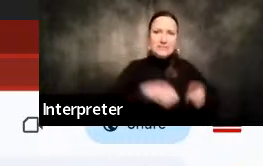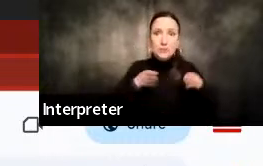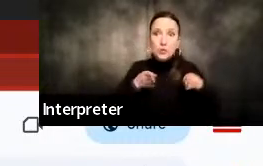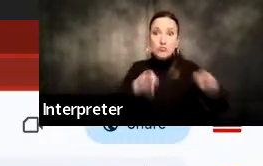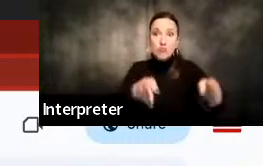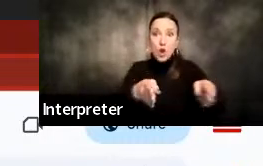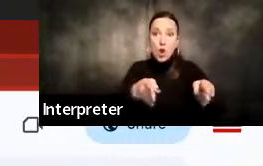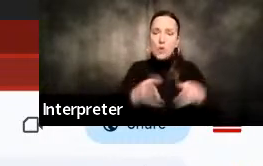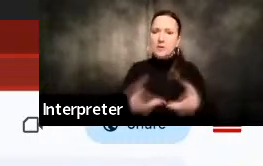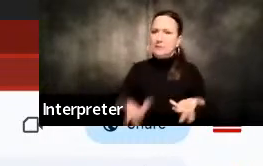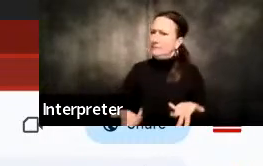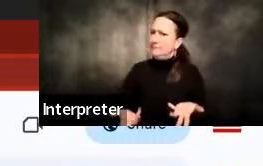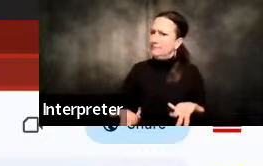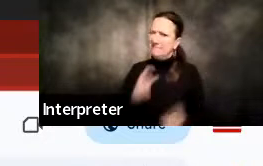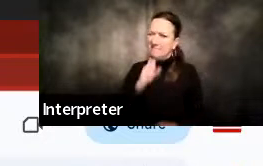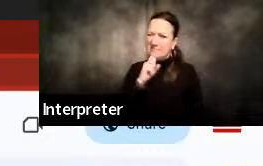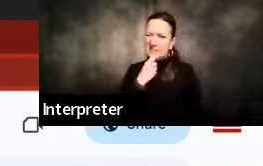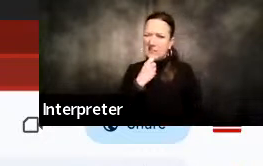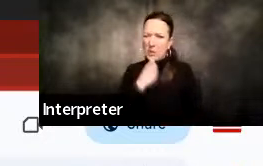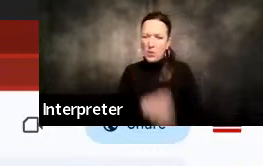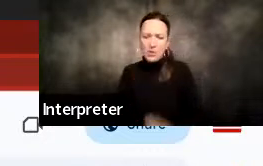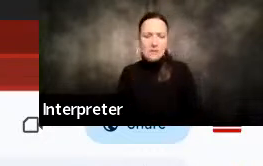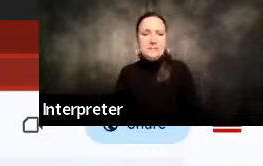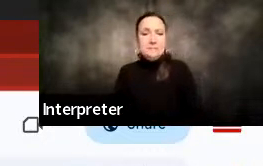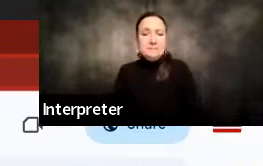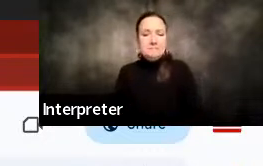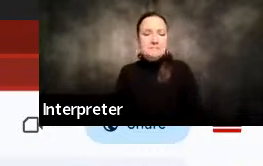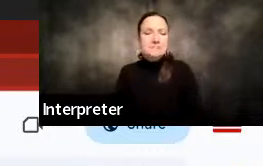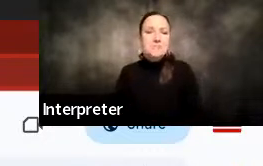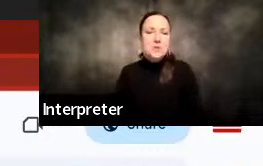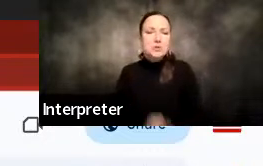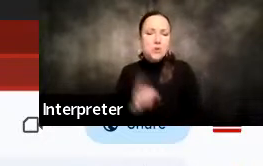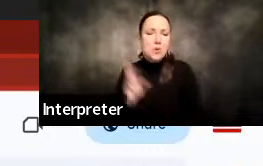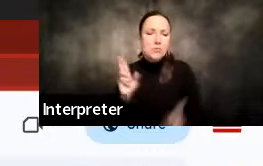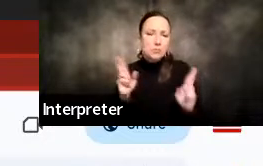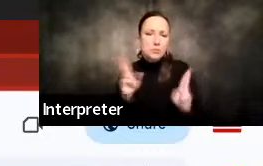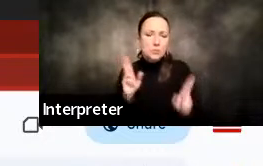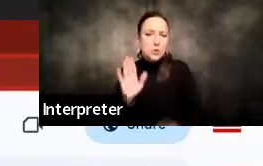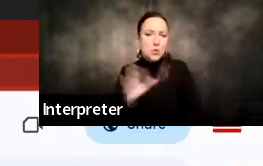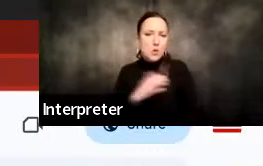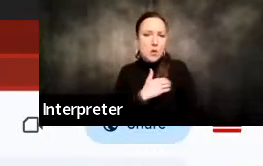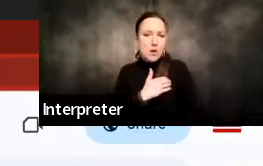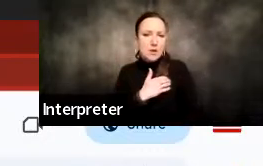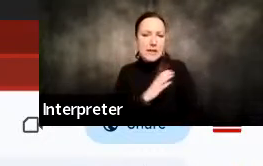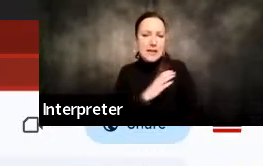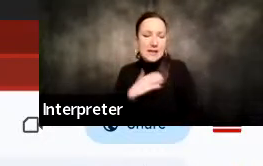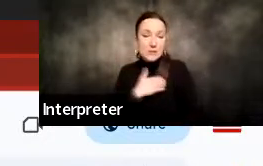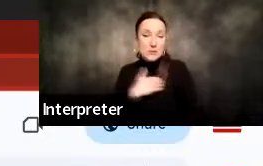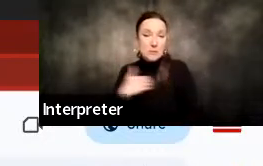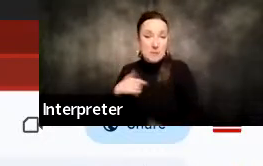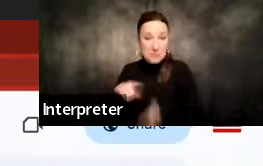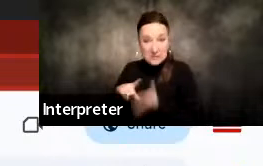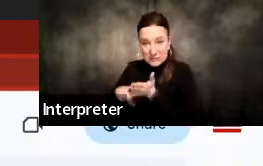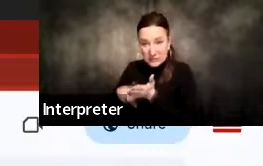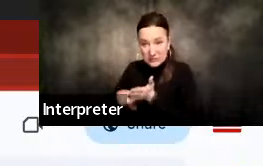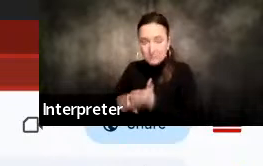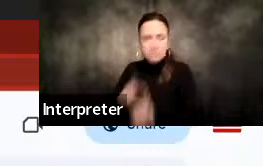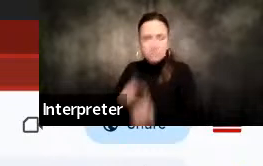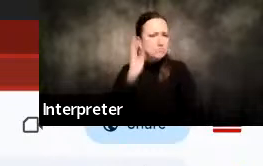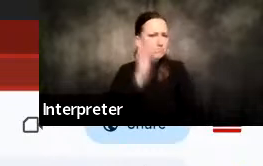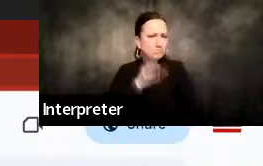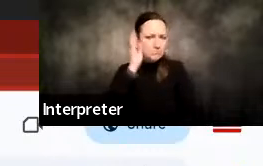not cool. So can the council member check into that, please? Yes, we'll definitely look into